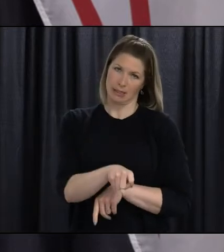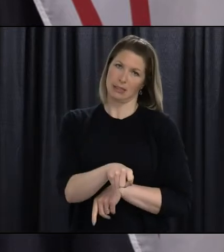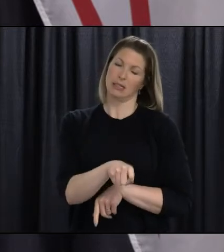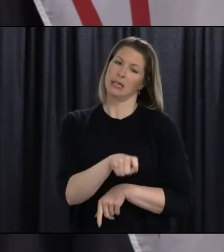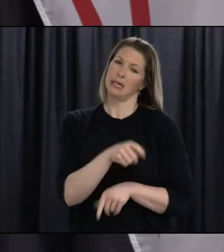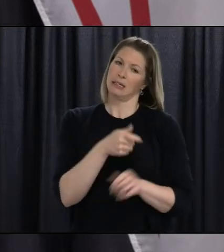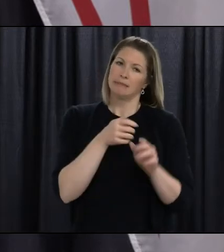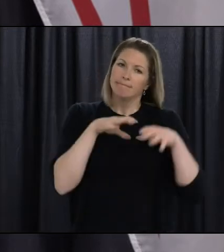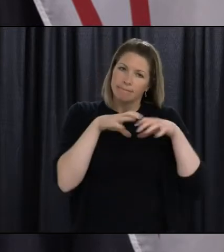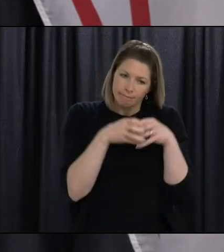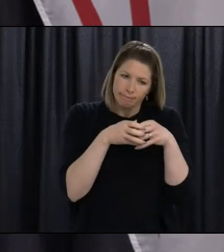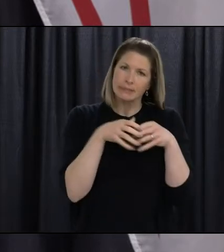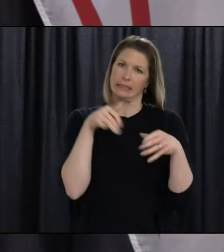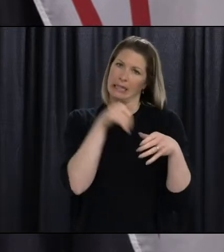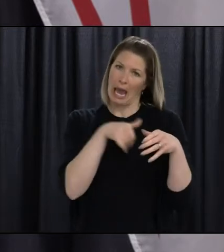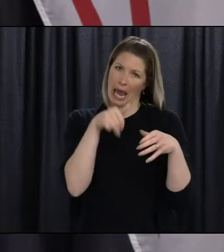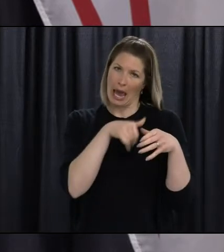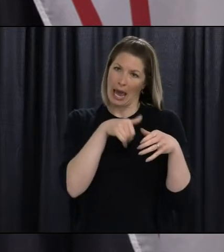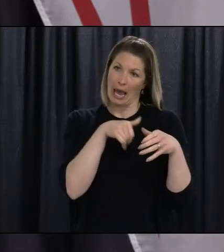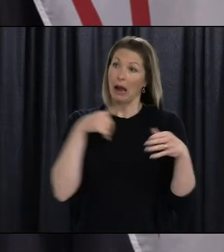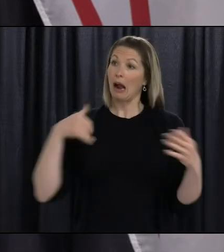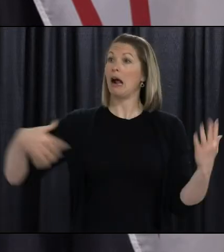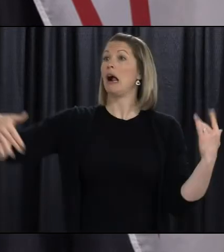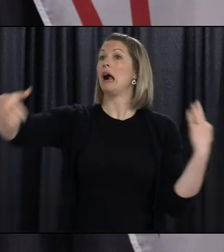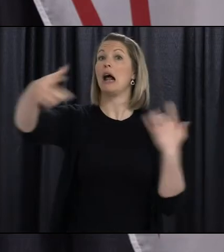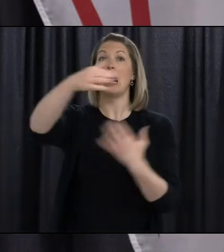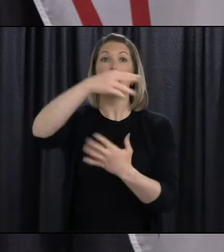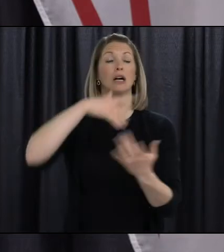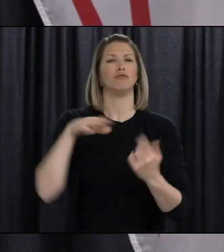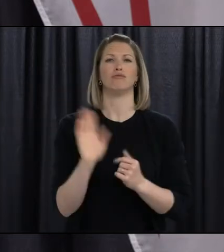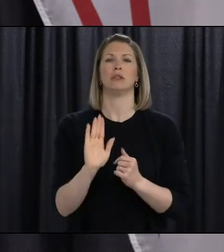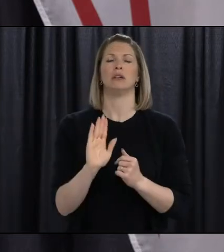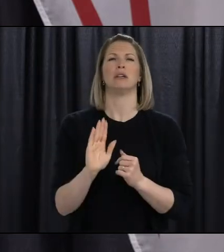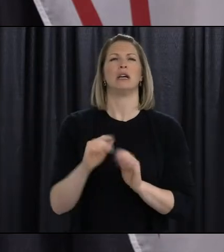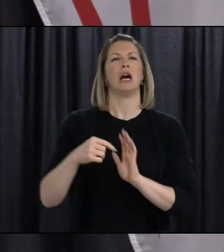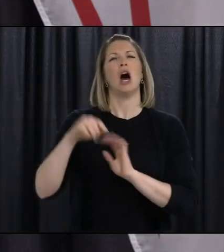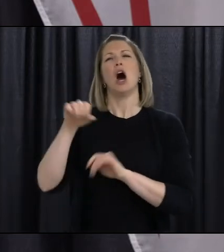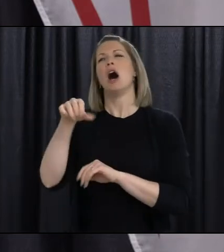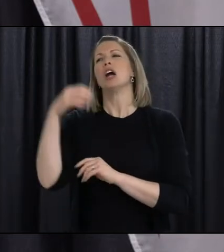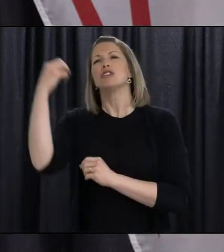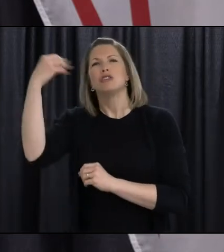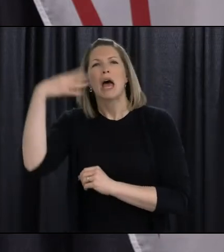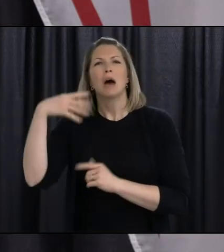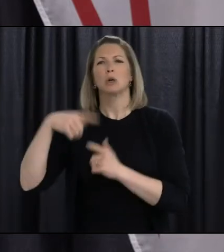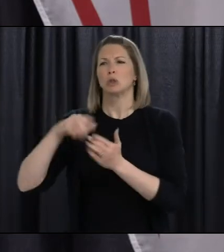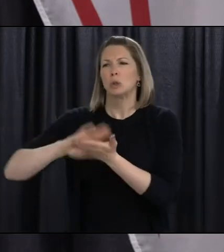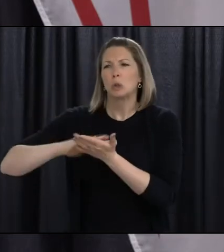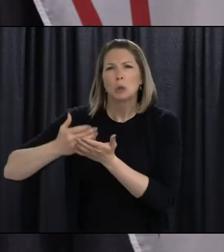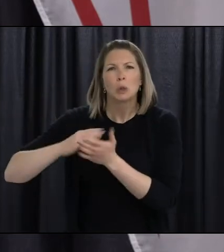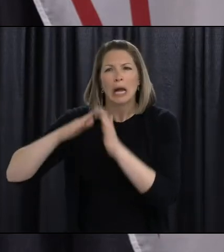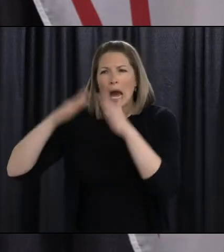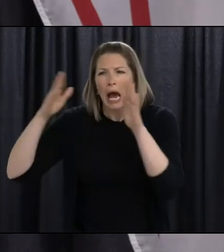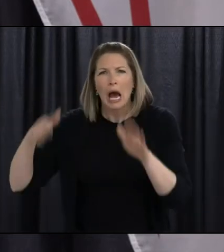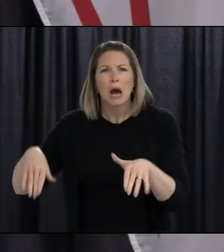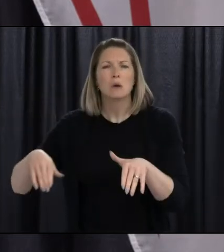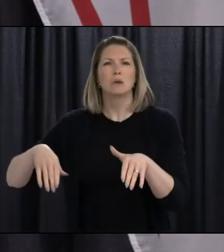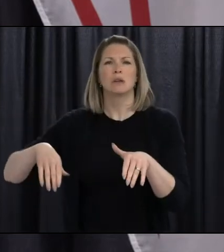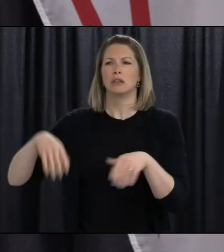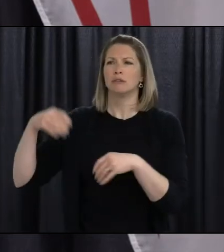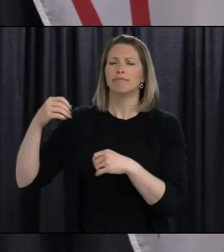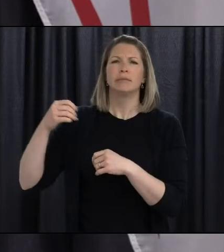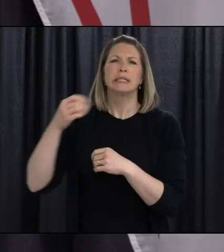possible. All shared facilities such as washrooms, showers, cookhouses, playgrounds, and clubhouses must remain